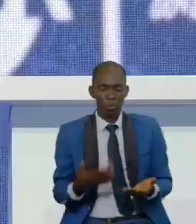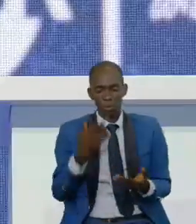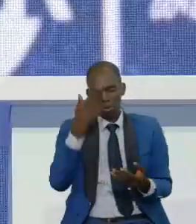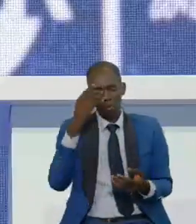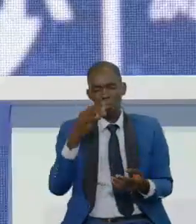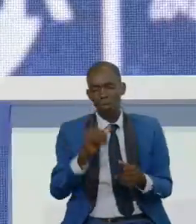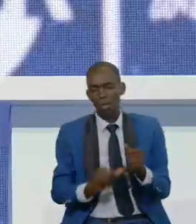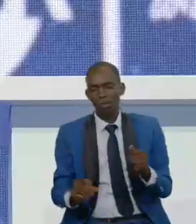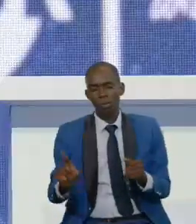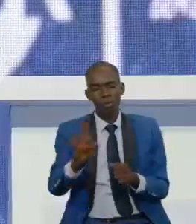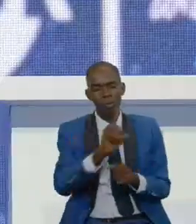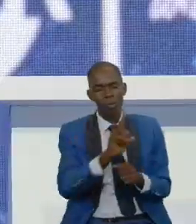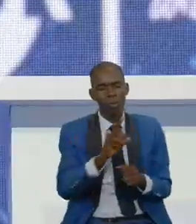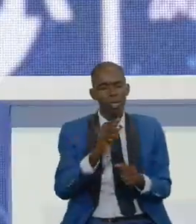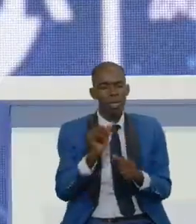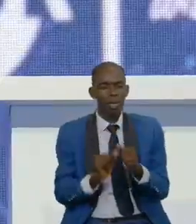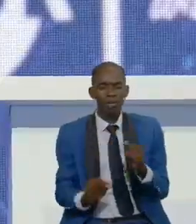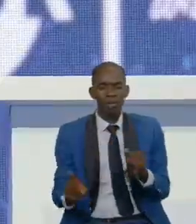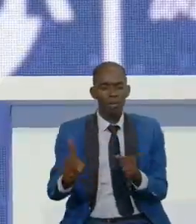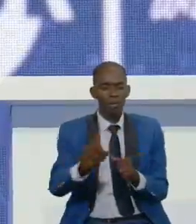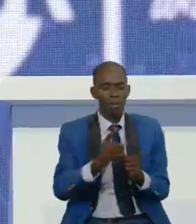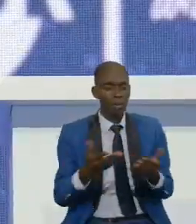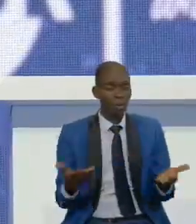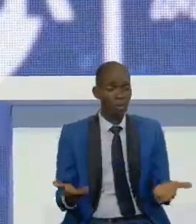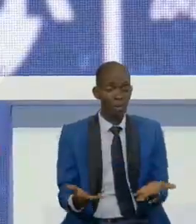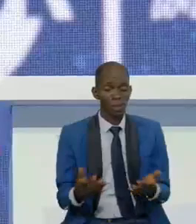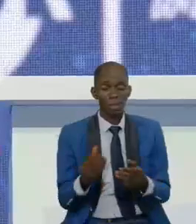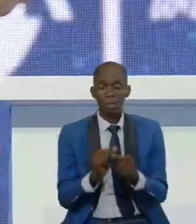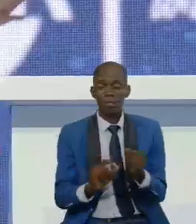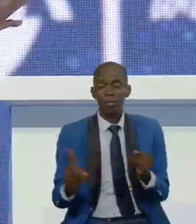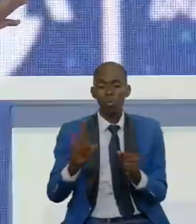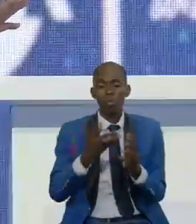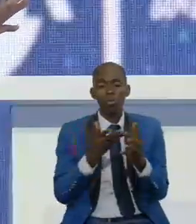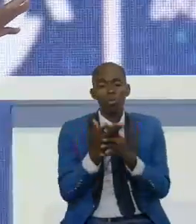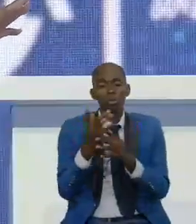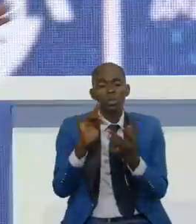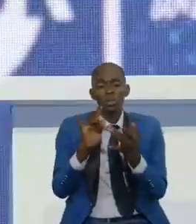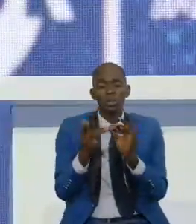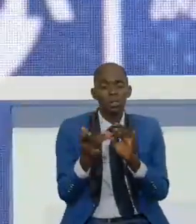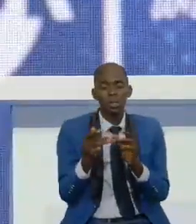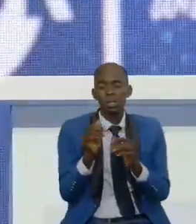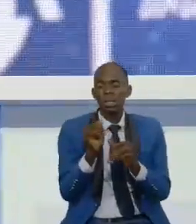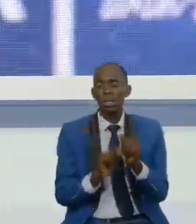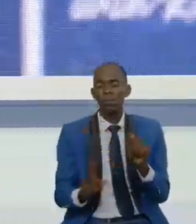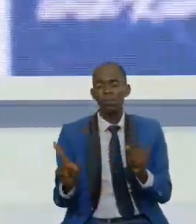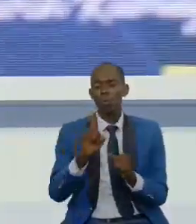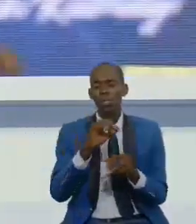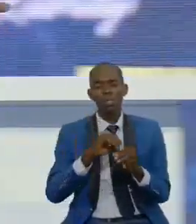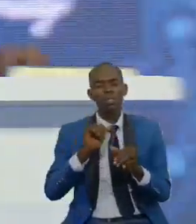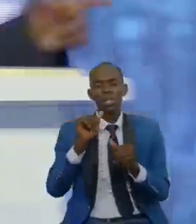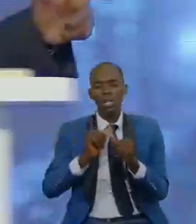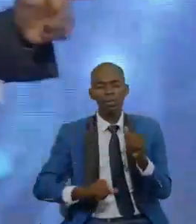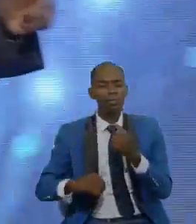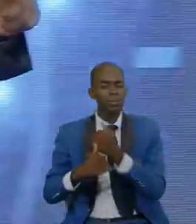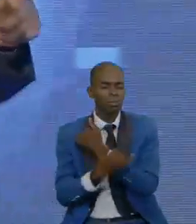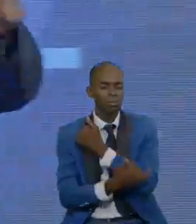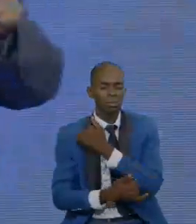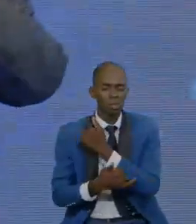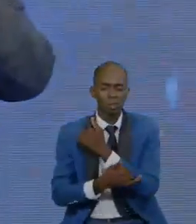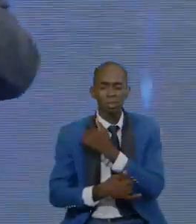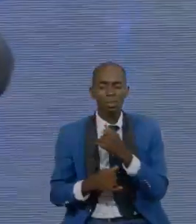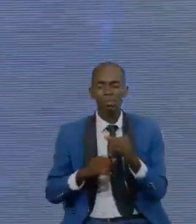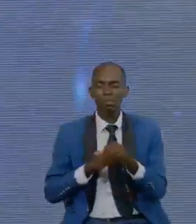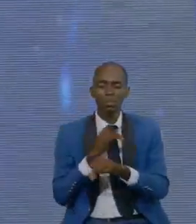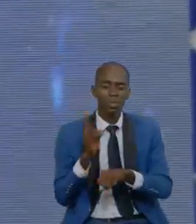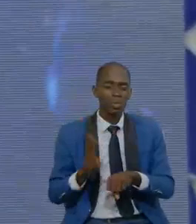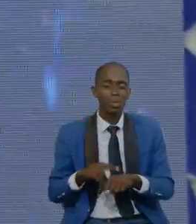Everyone here, everyone online, everyone in every nation. Lord, we come to